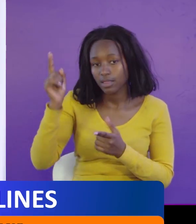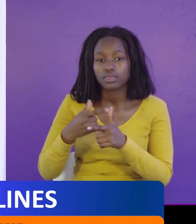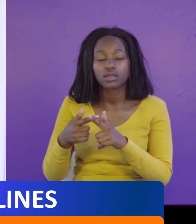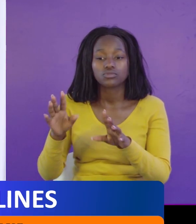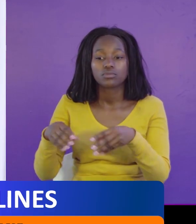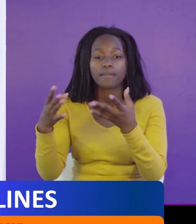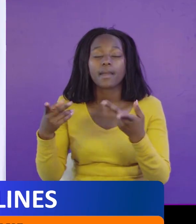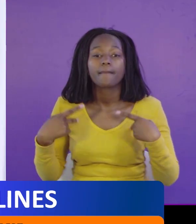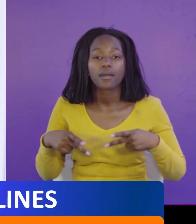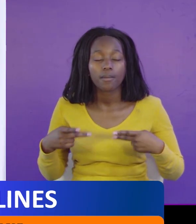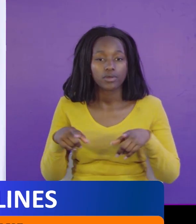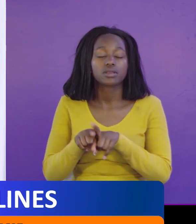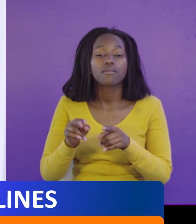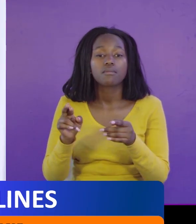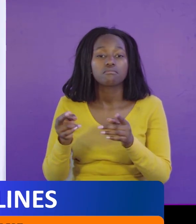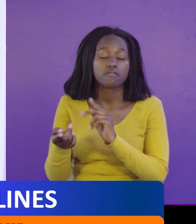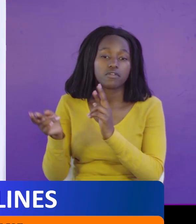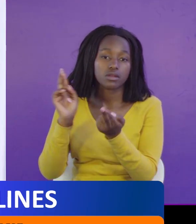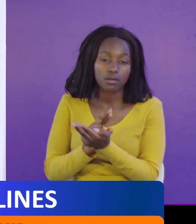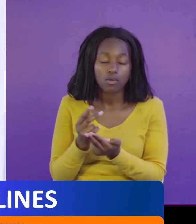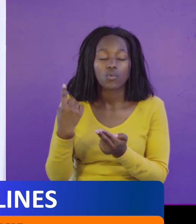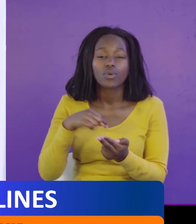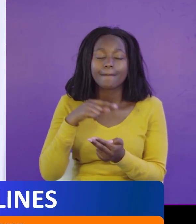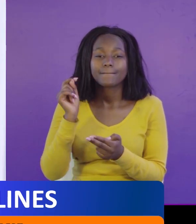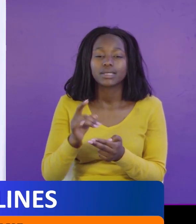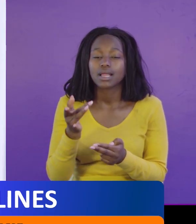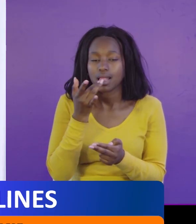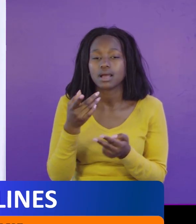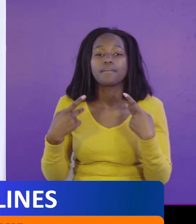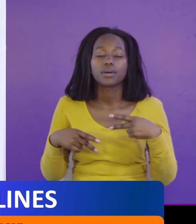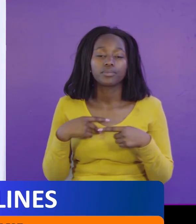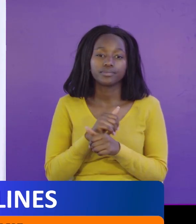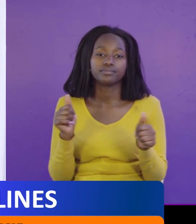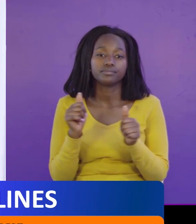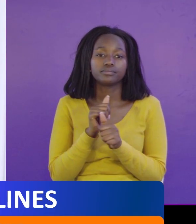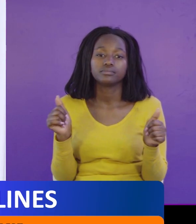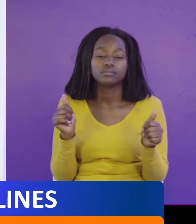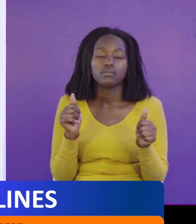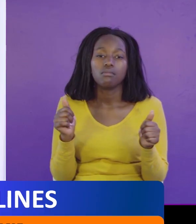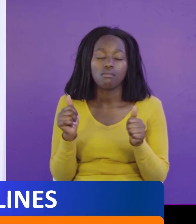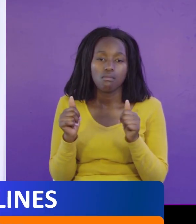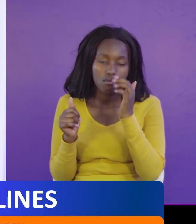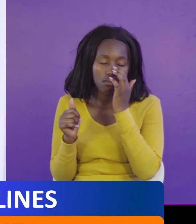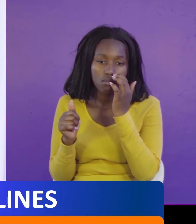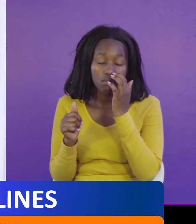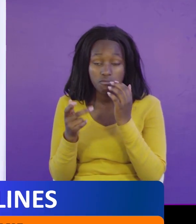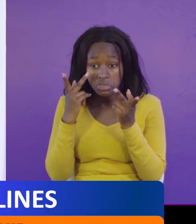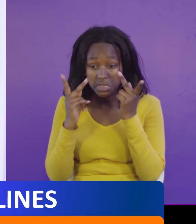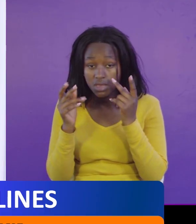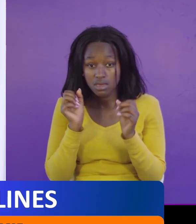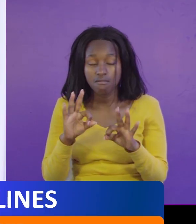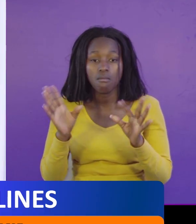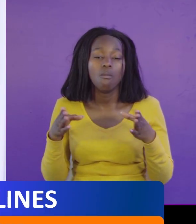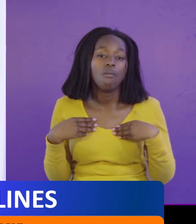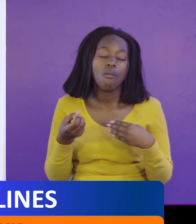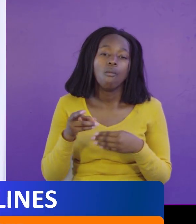referendum and test if the people will accept it. Let us check if the people will accept that members